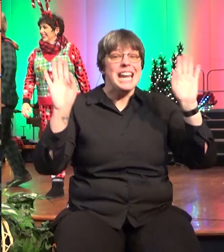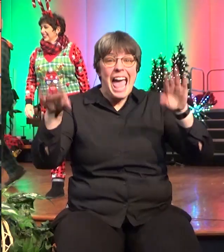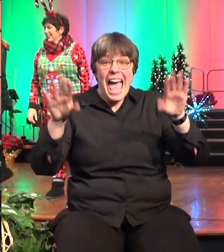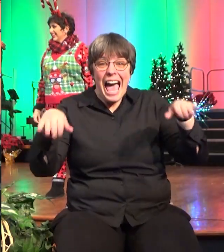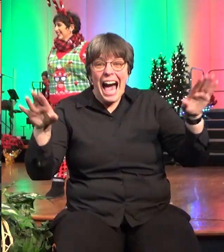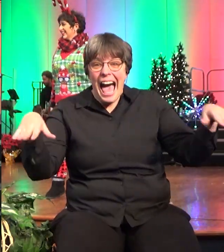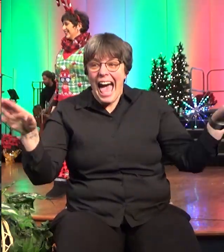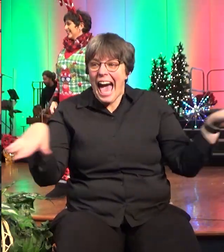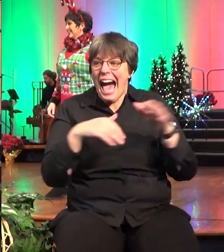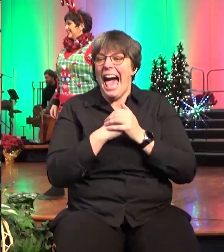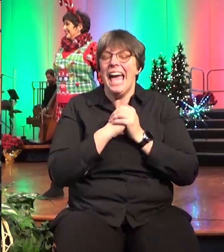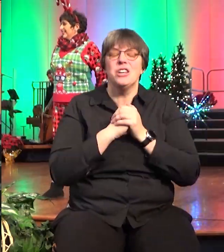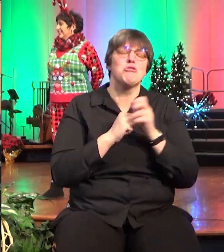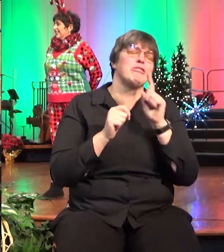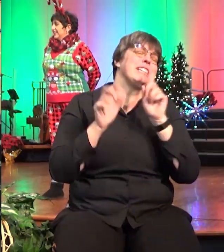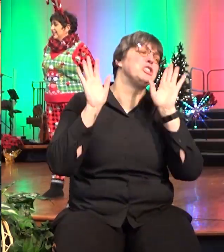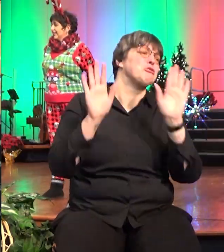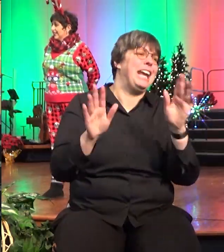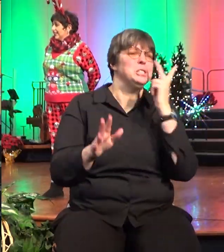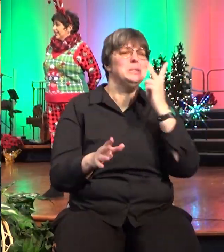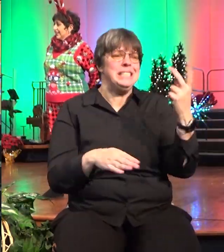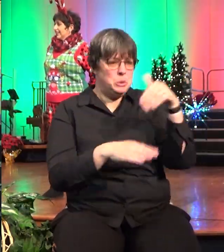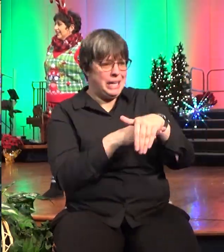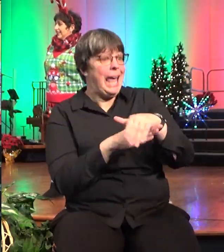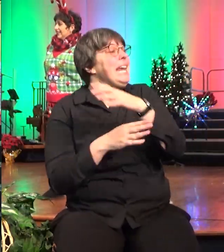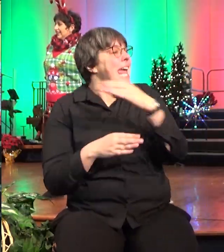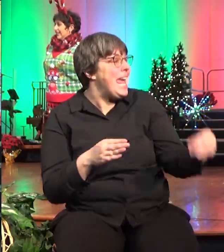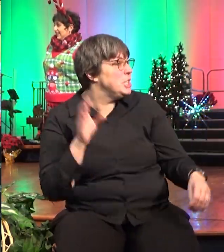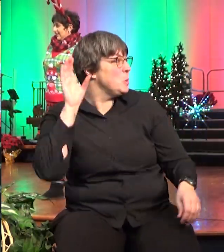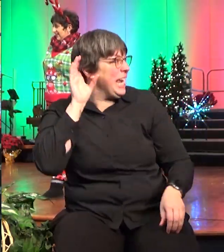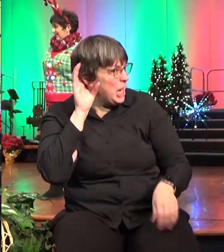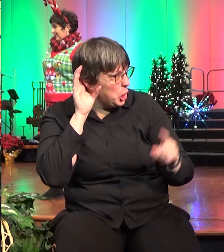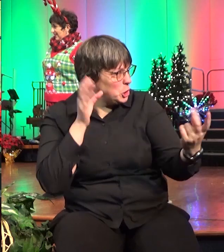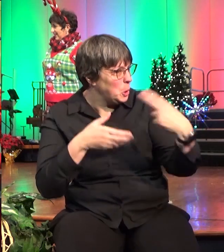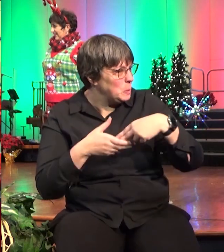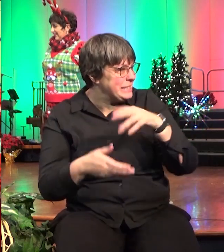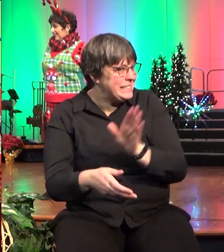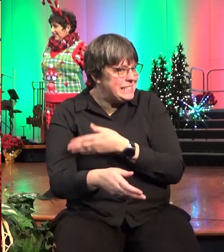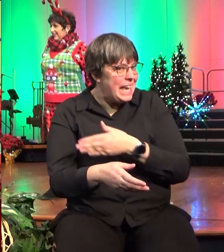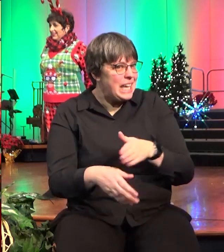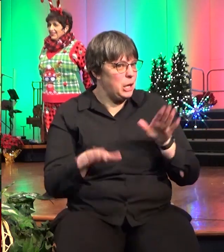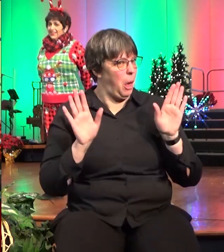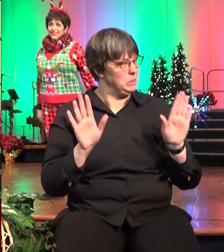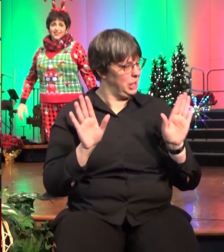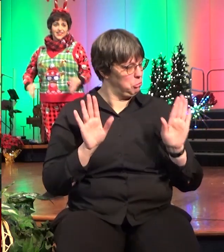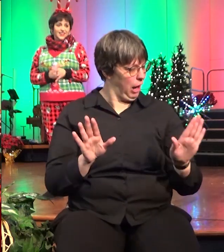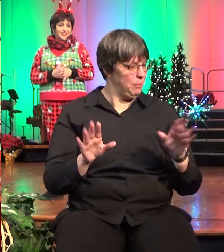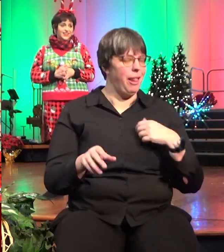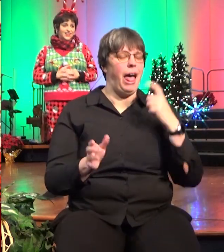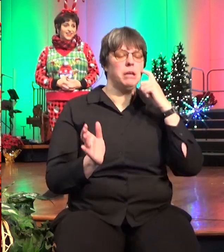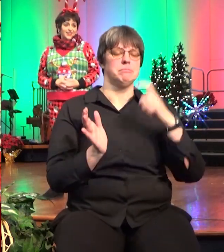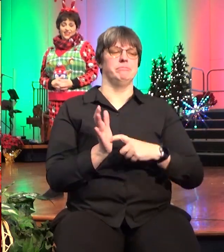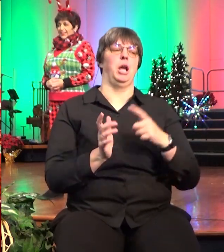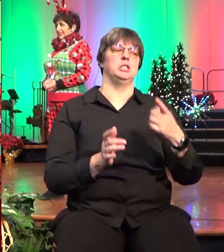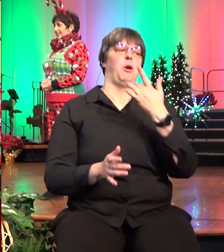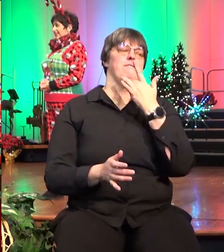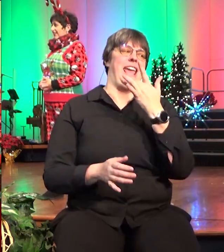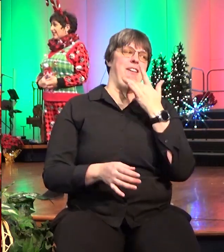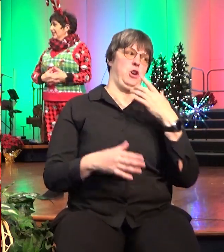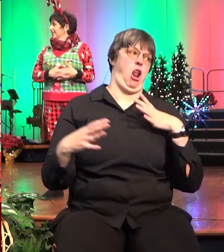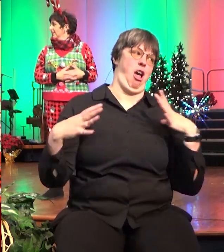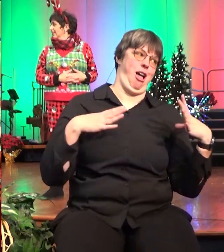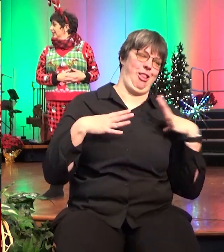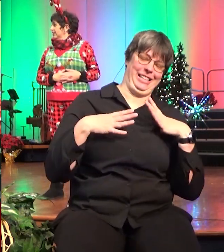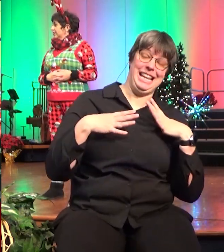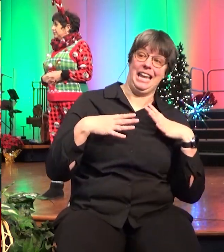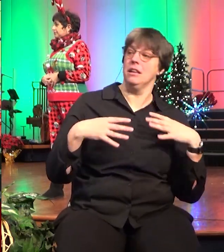everybody. So great to see you here tonight and to hear you. That was pretty incredible singing. I can tell this must be one of your favorite holidays.